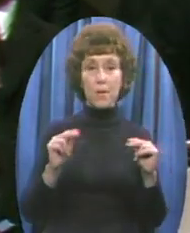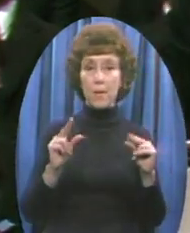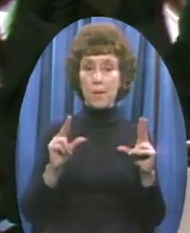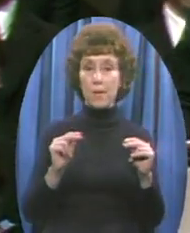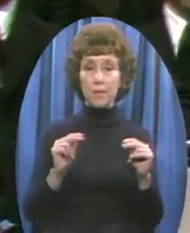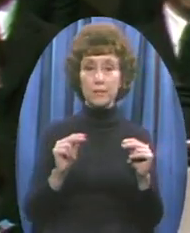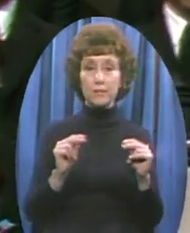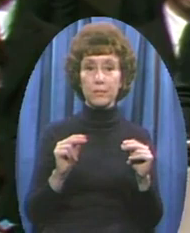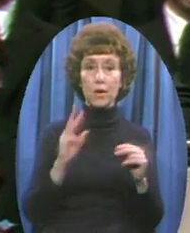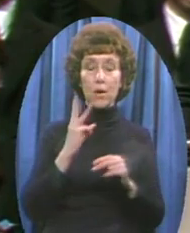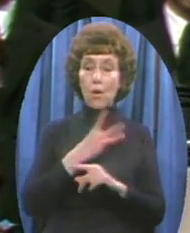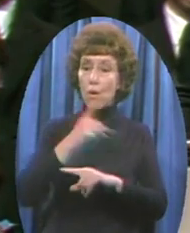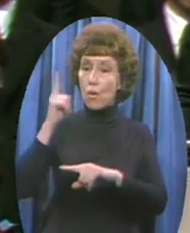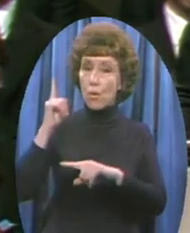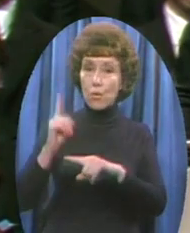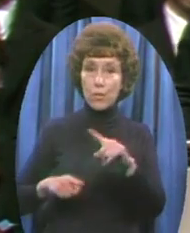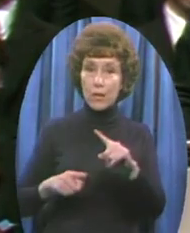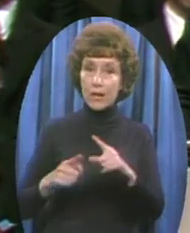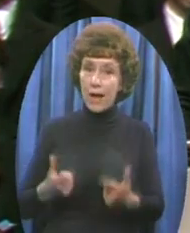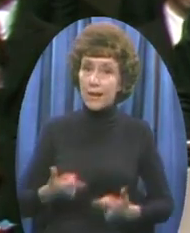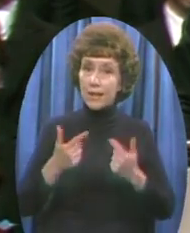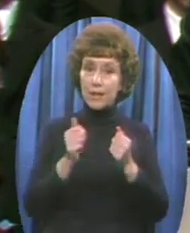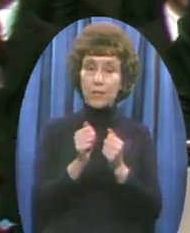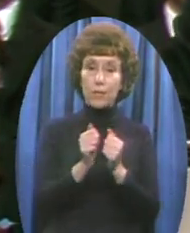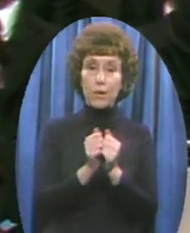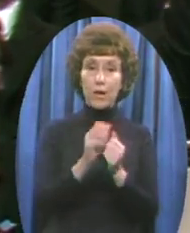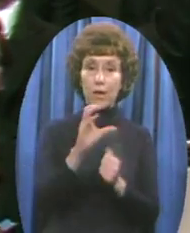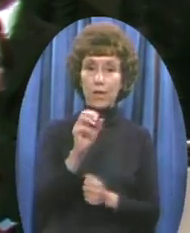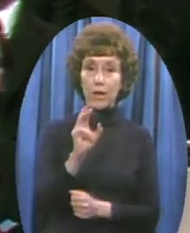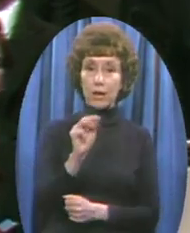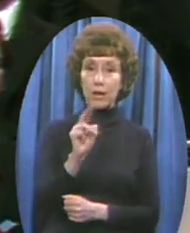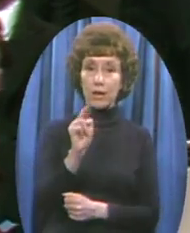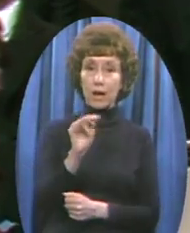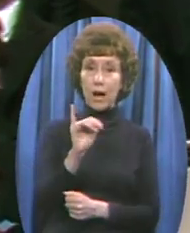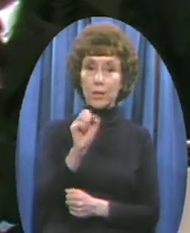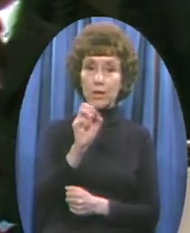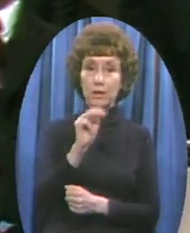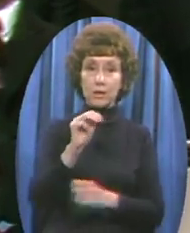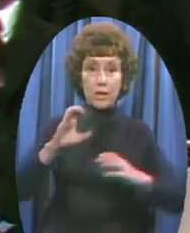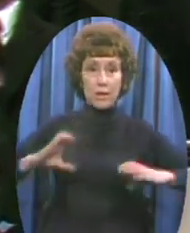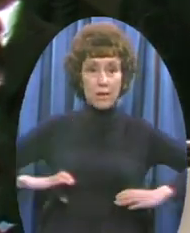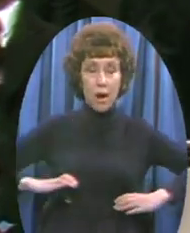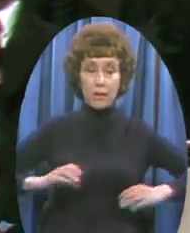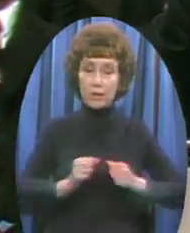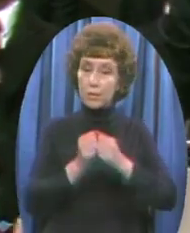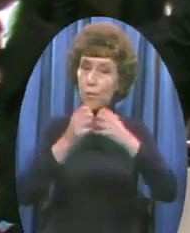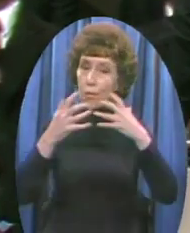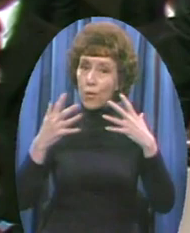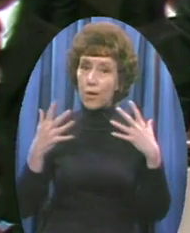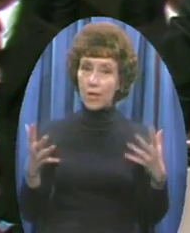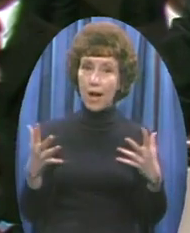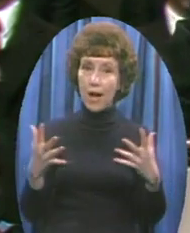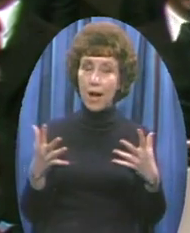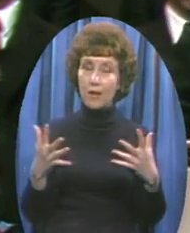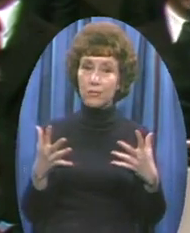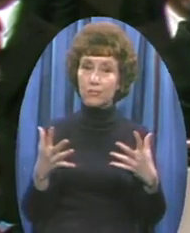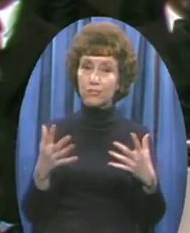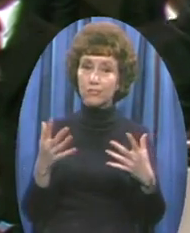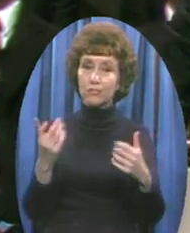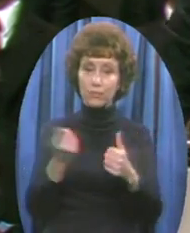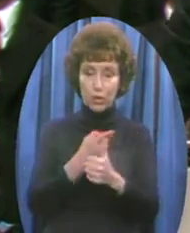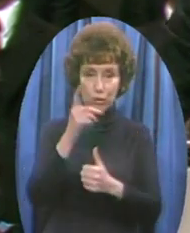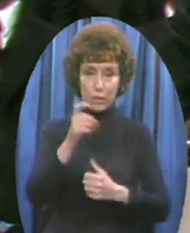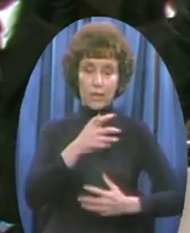Not unless we're willing to be strong. Not unless we're willing to pay the price for freedom. Edmund Burke said, all that